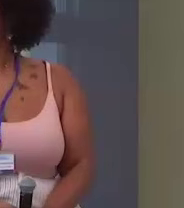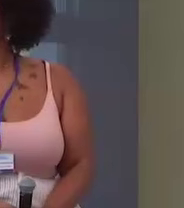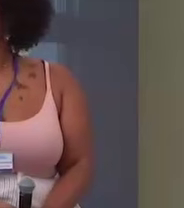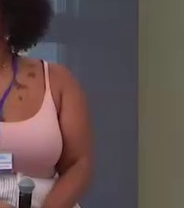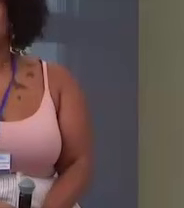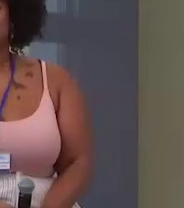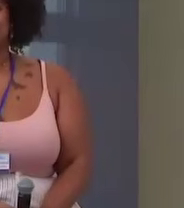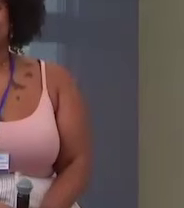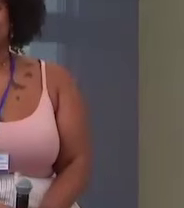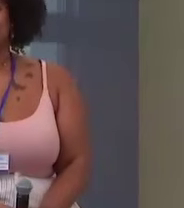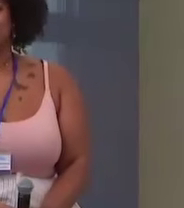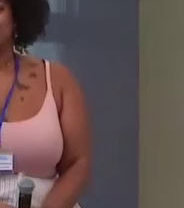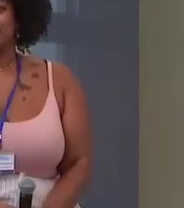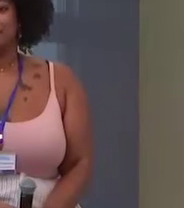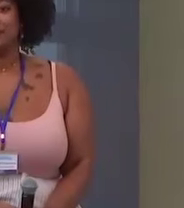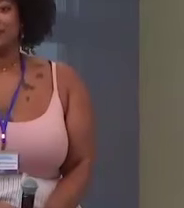Thank you.